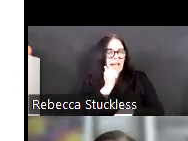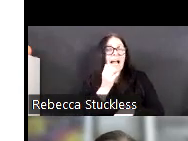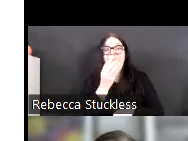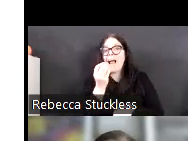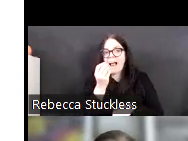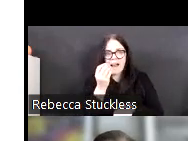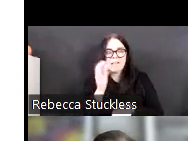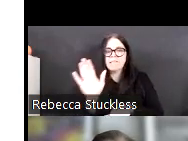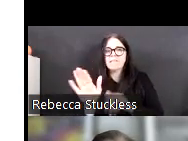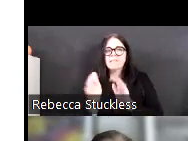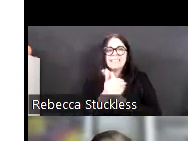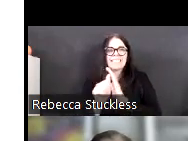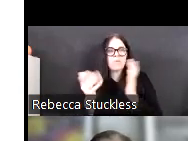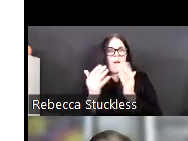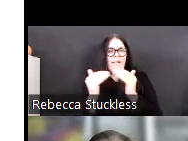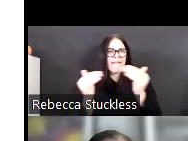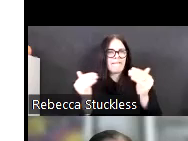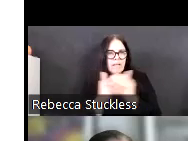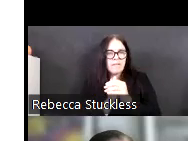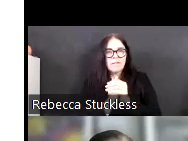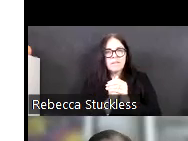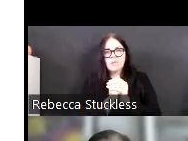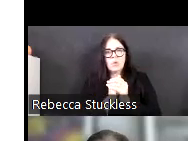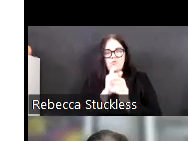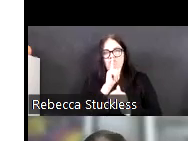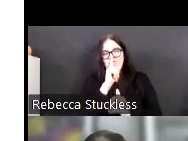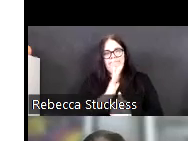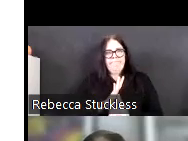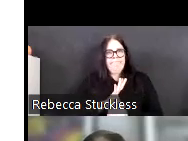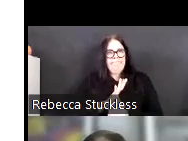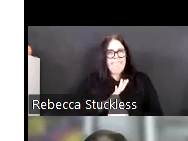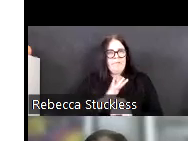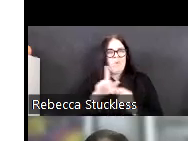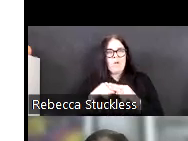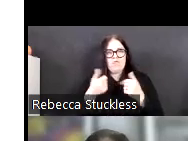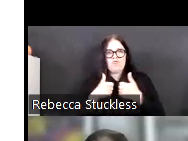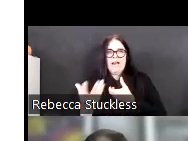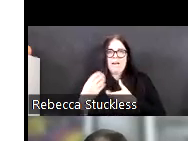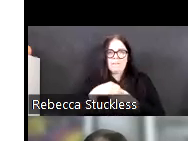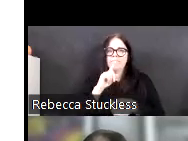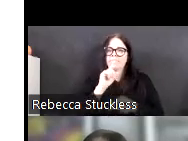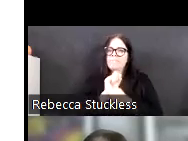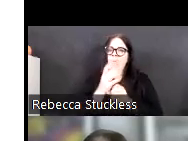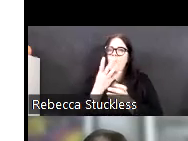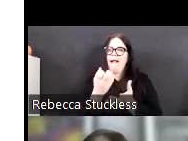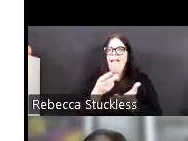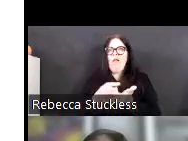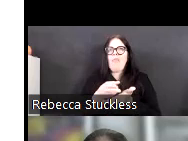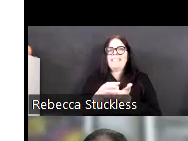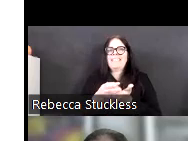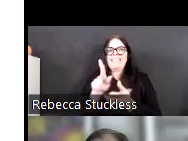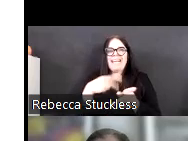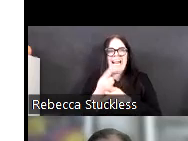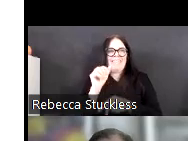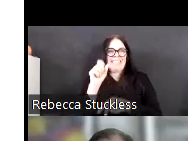levels those skills are. And so it's incredibly useful when you're trying to embed really authentic types of tasks into the